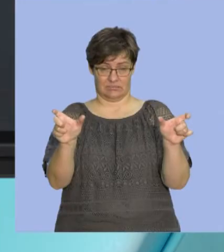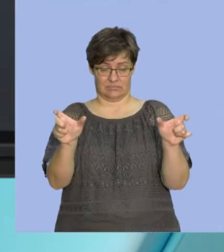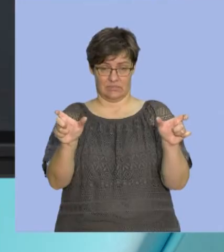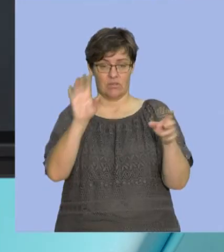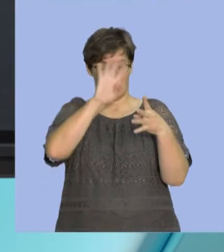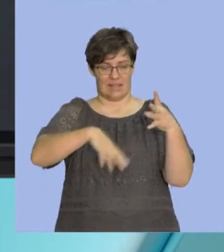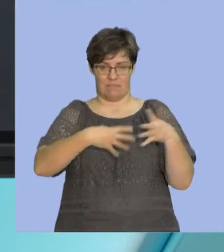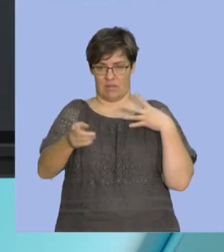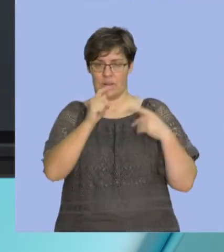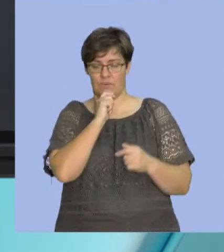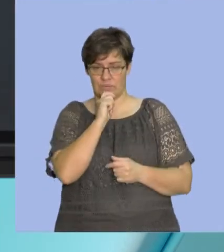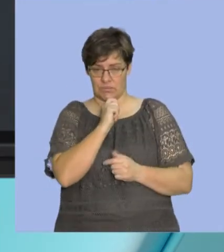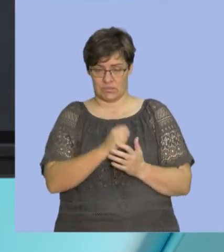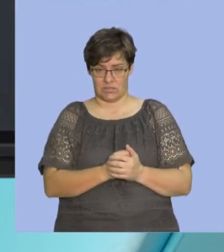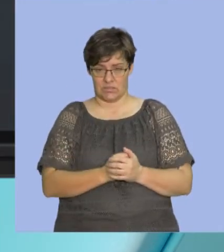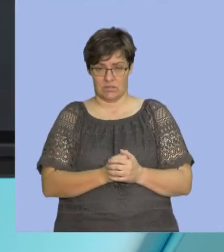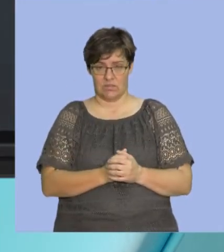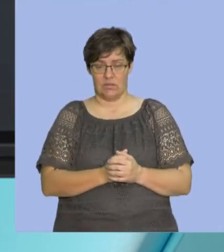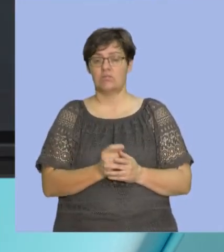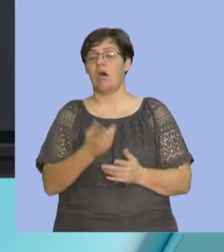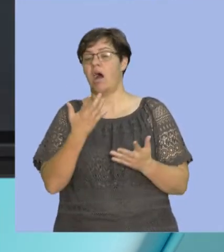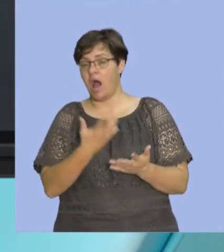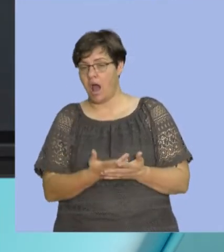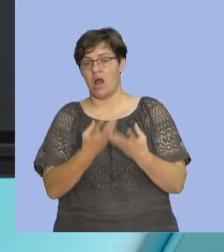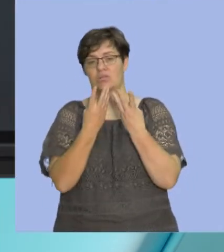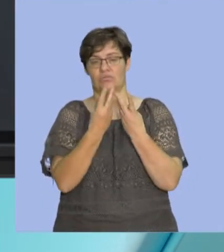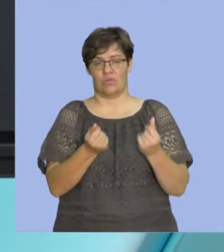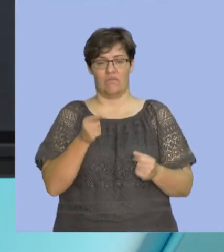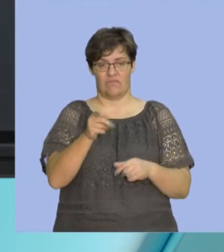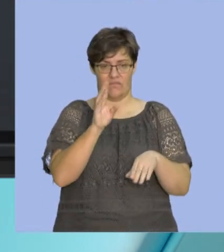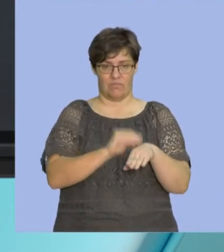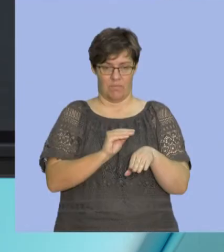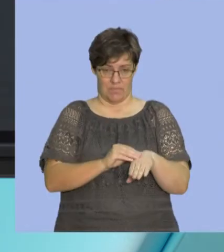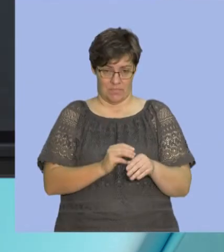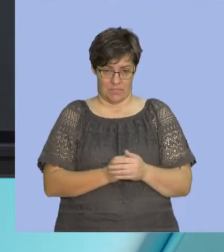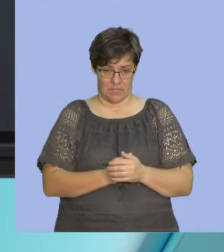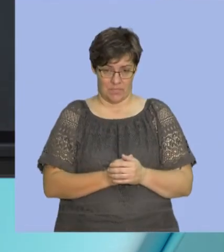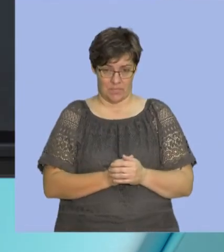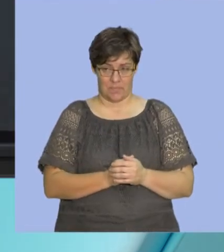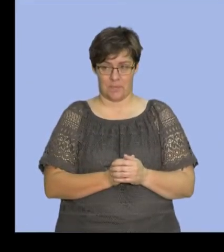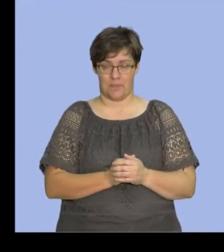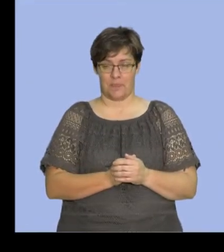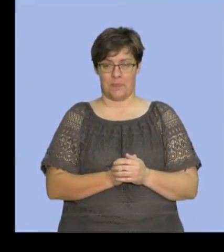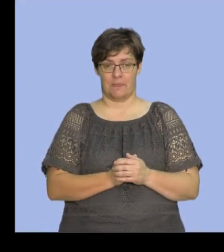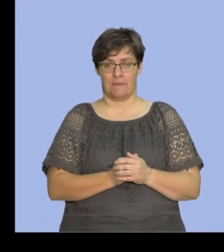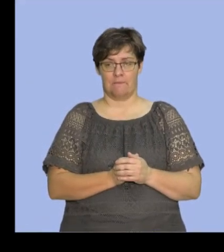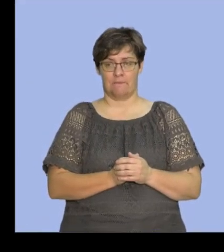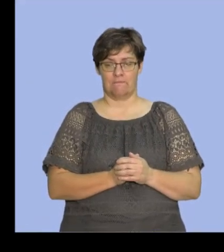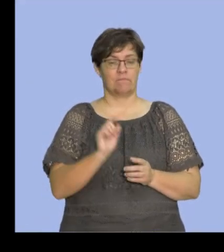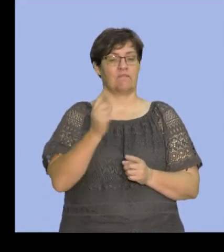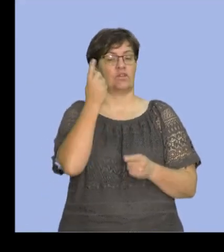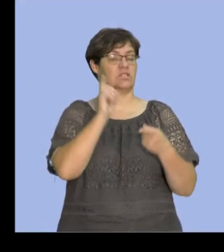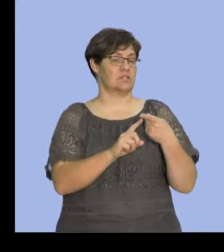table that you are going to use in order to solve the challenges that we have. What's the first